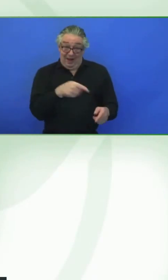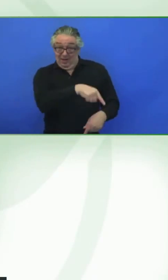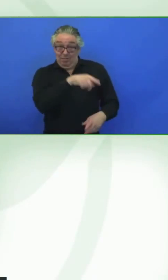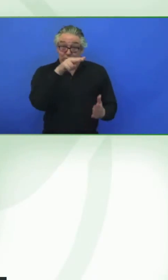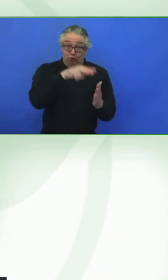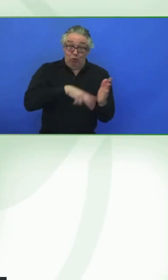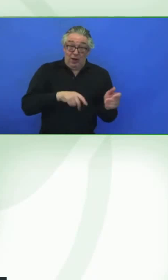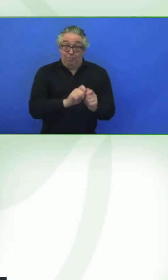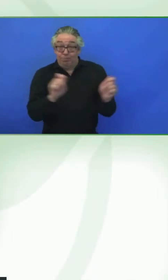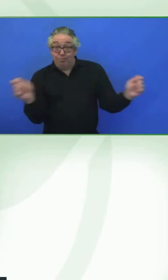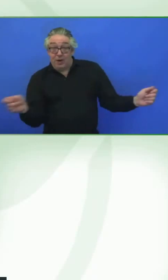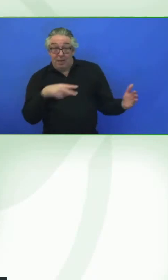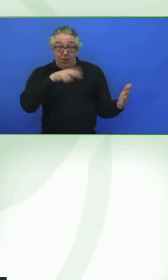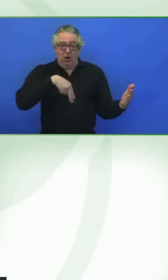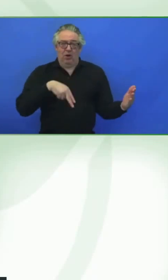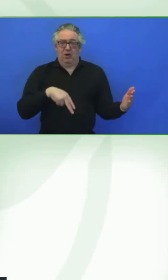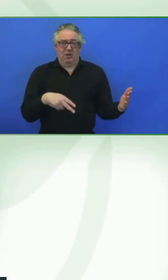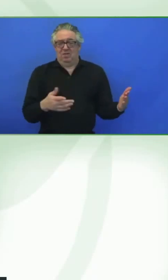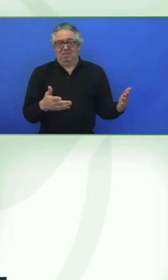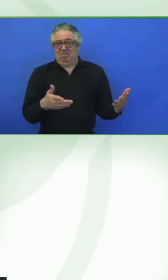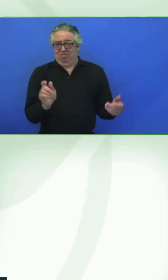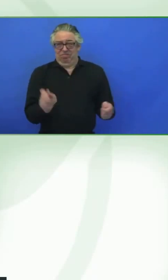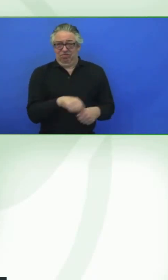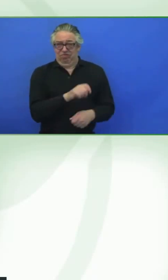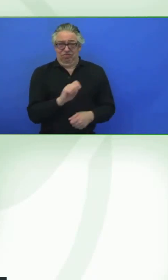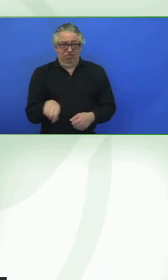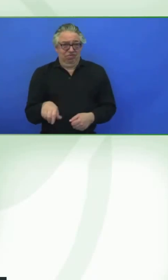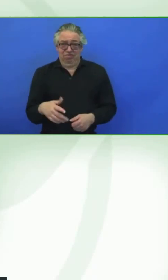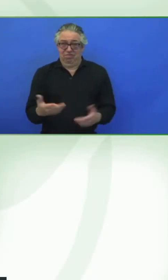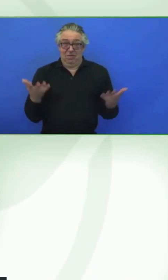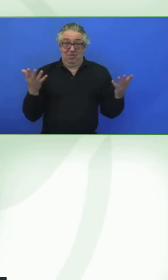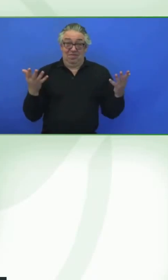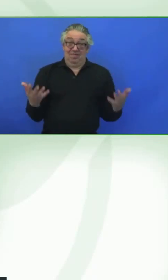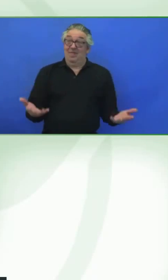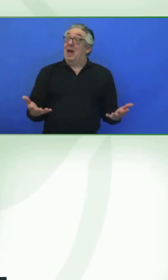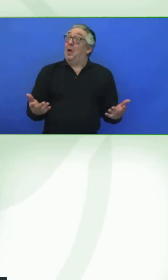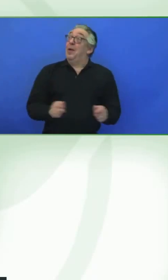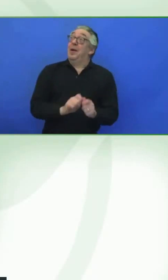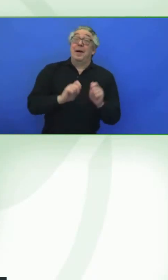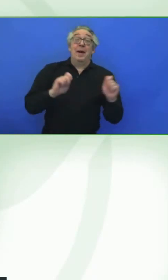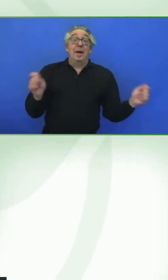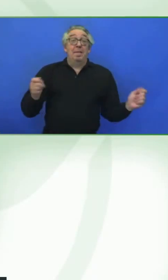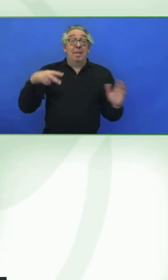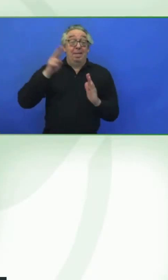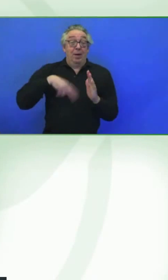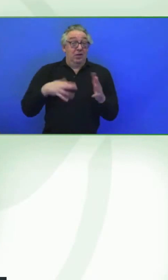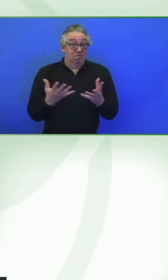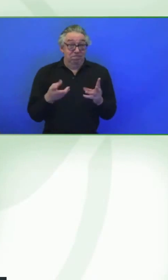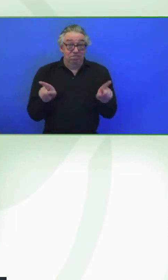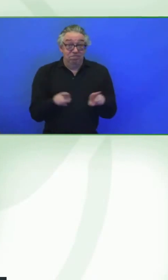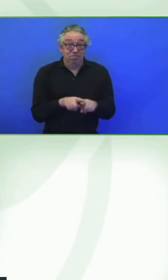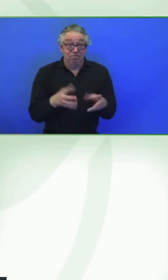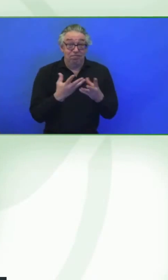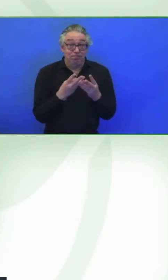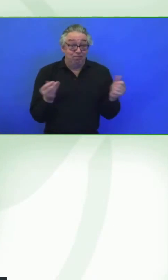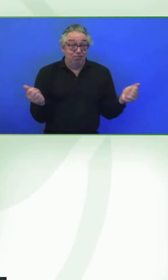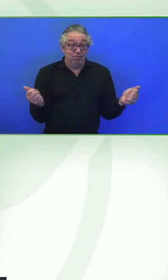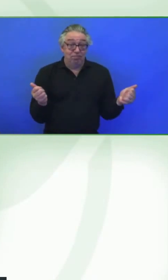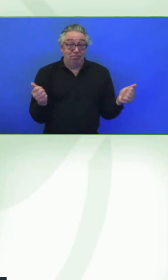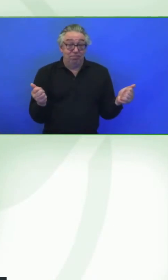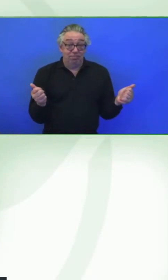No, of course not. No one reads newspapers, physical papers anymore. But is